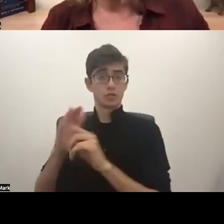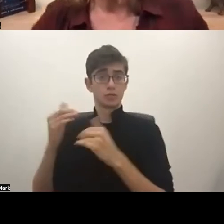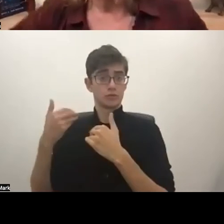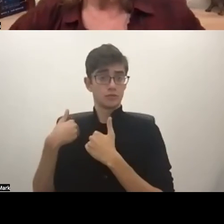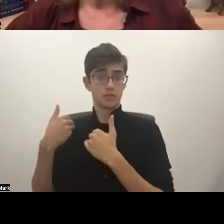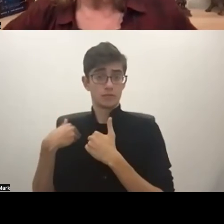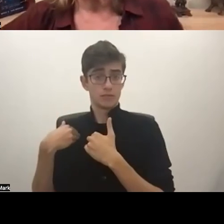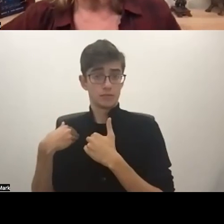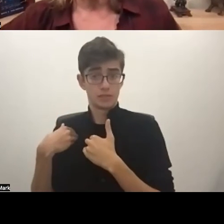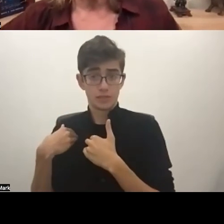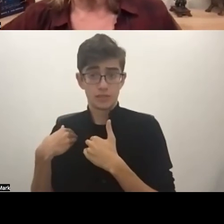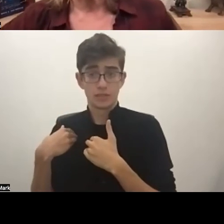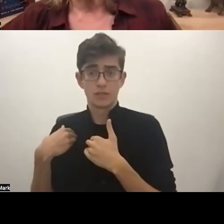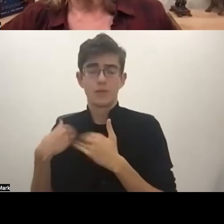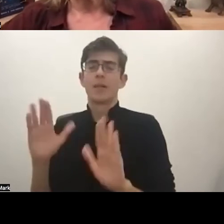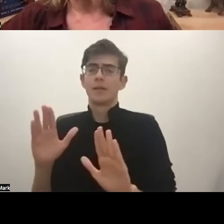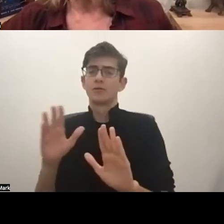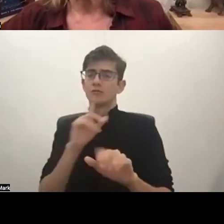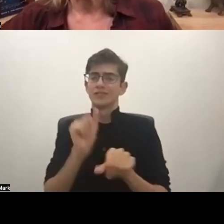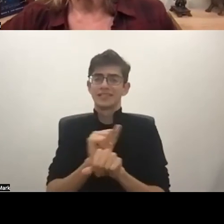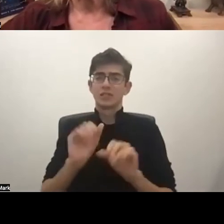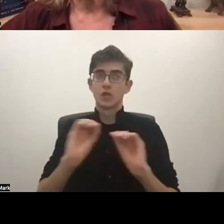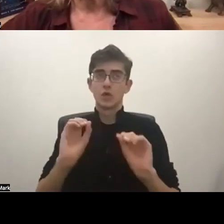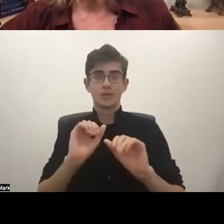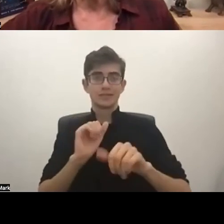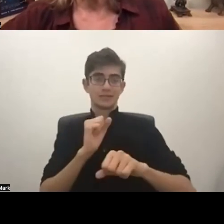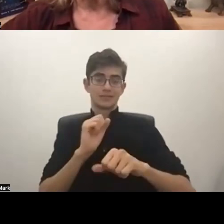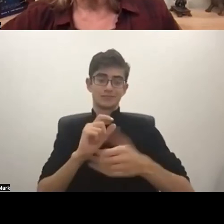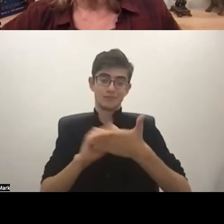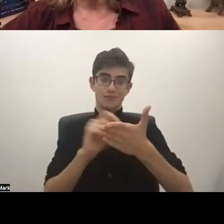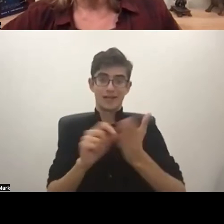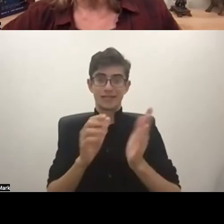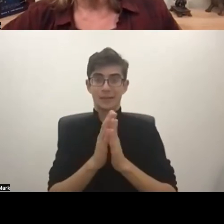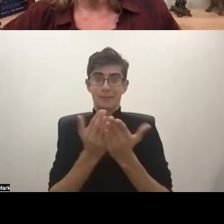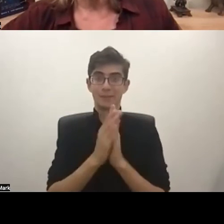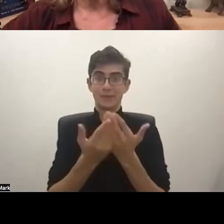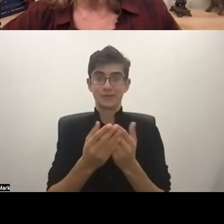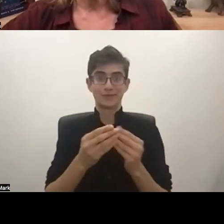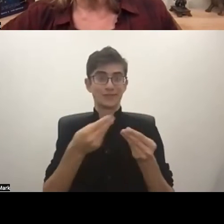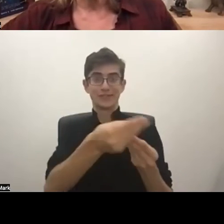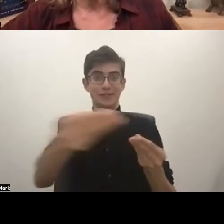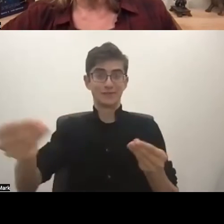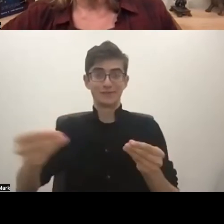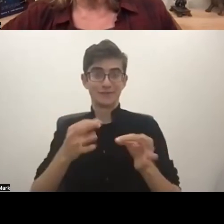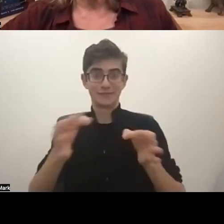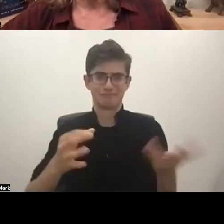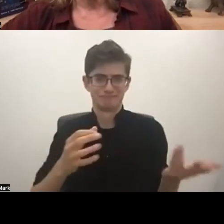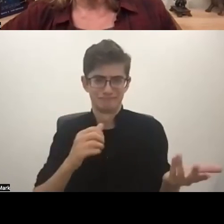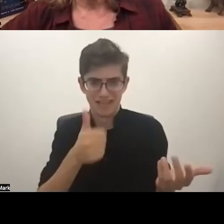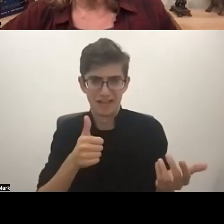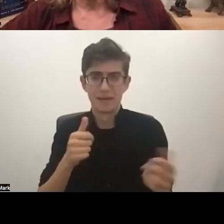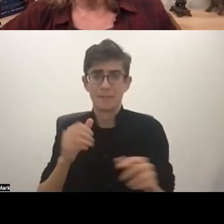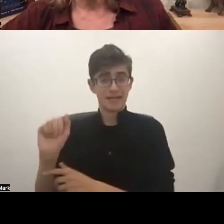creating accessible community handbooks. Like, this is now the People's Amendment, how it can be utilized, and giving